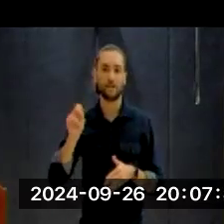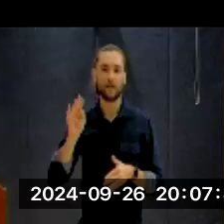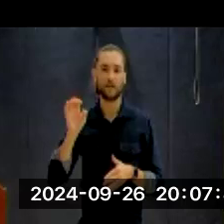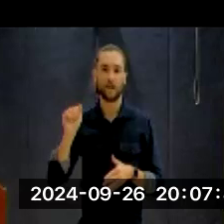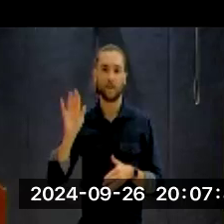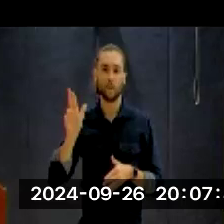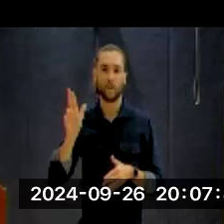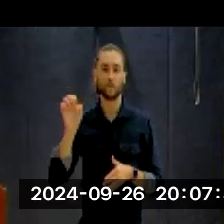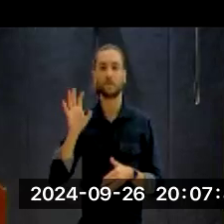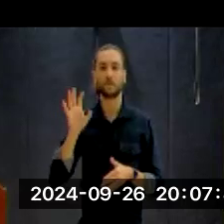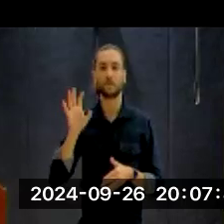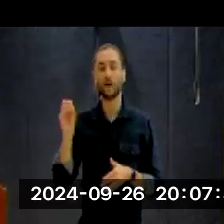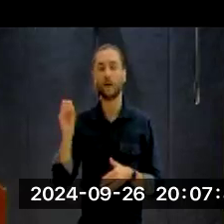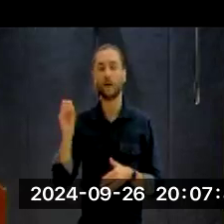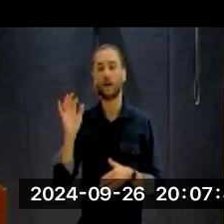and